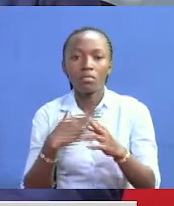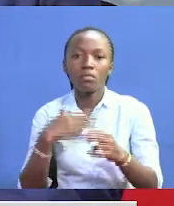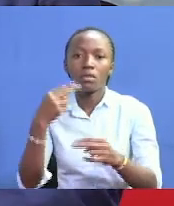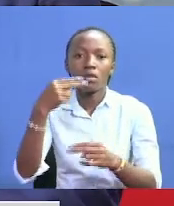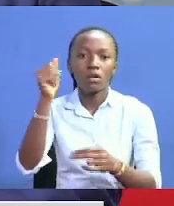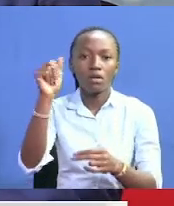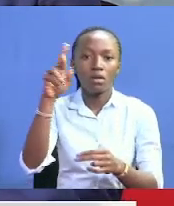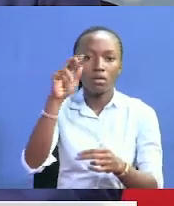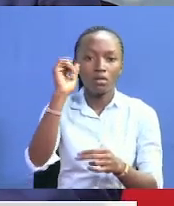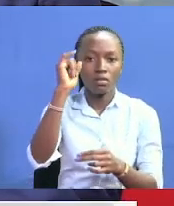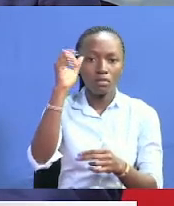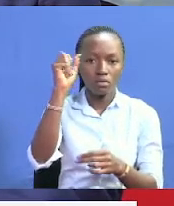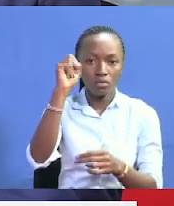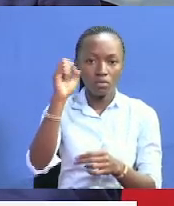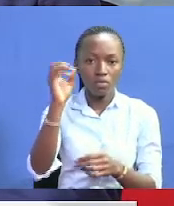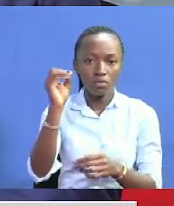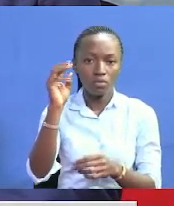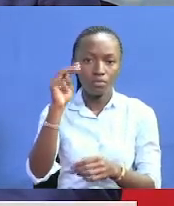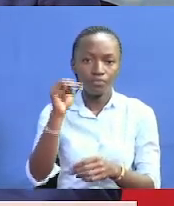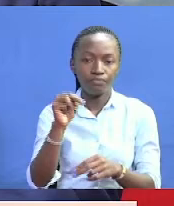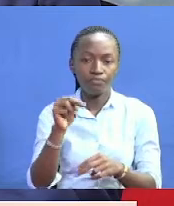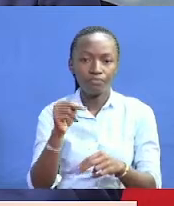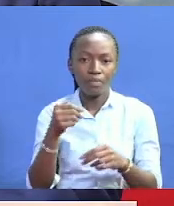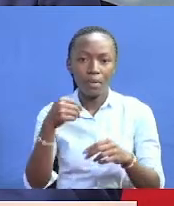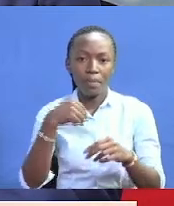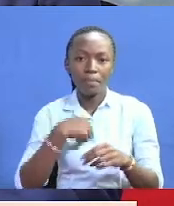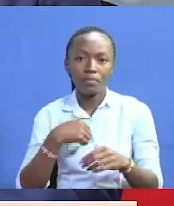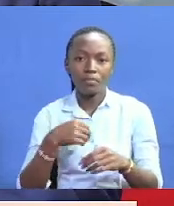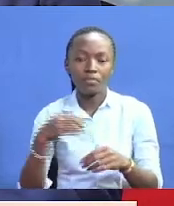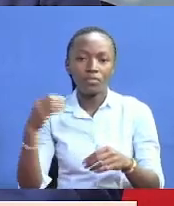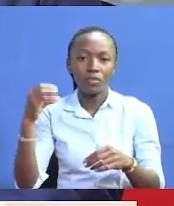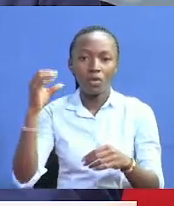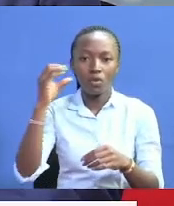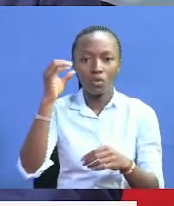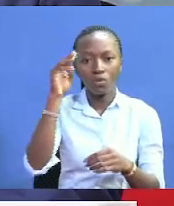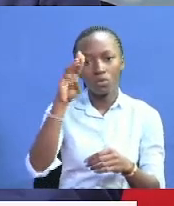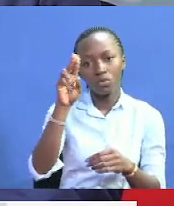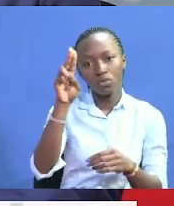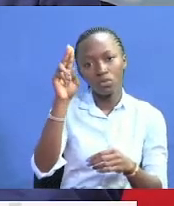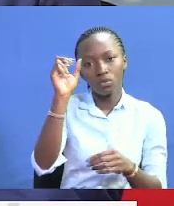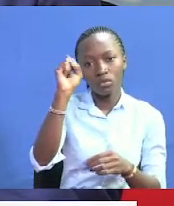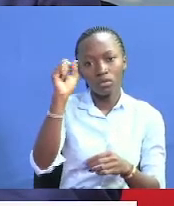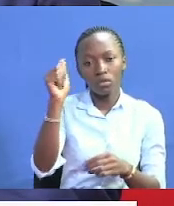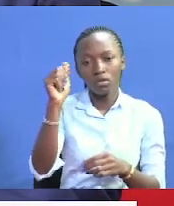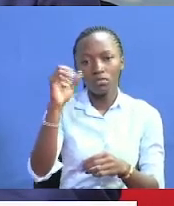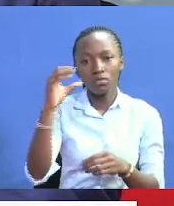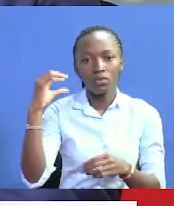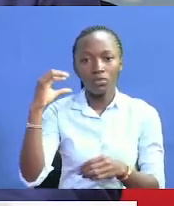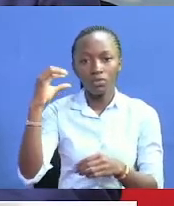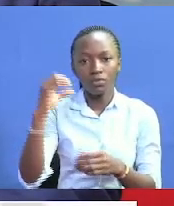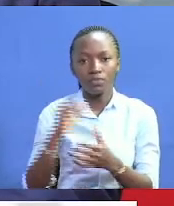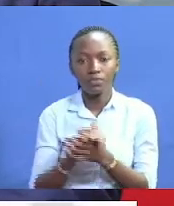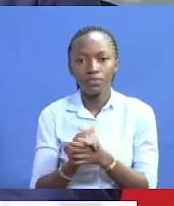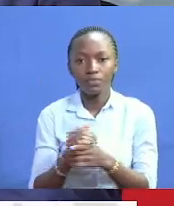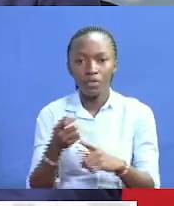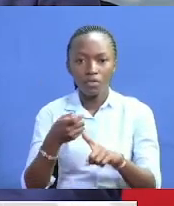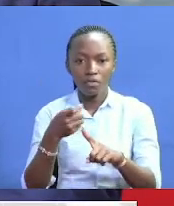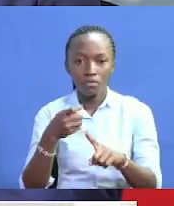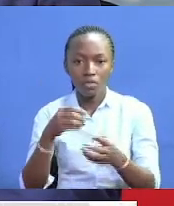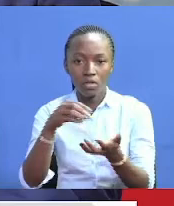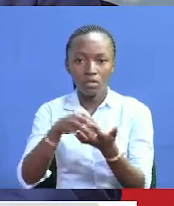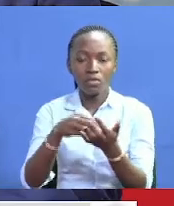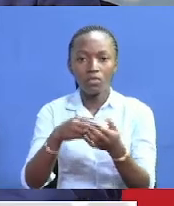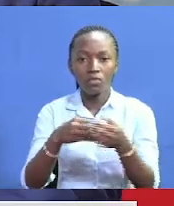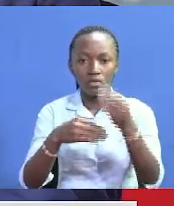Harrison, an outgoing Congress and incoming KUSA chairperson. Yeah, for the state of our university, I would say